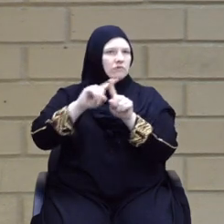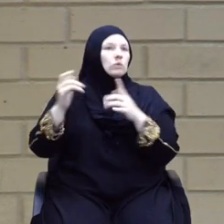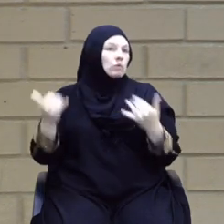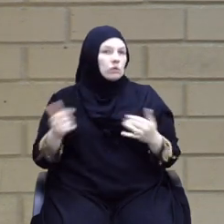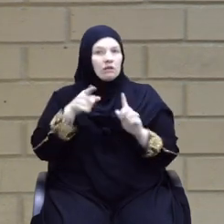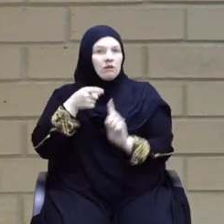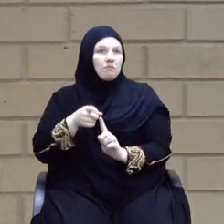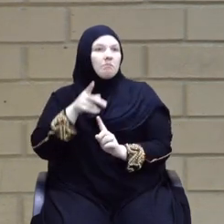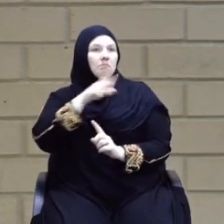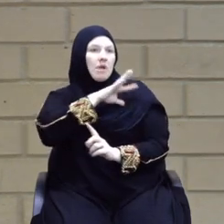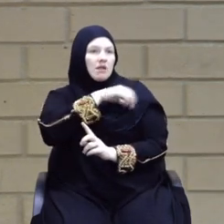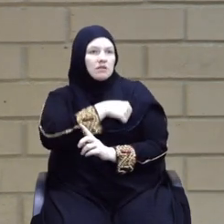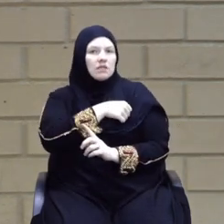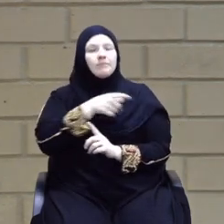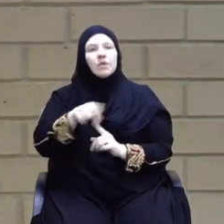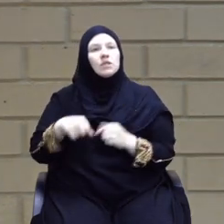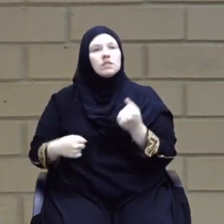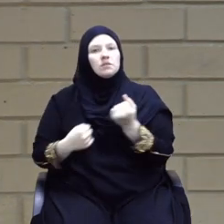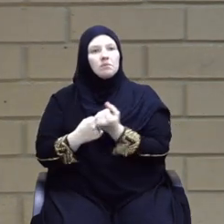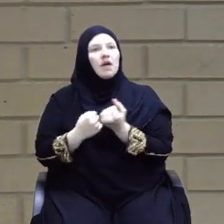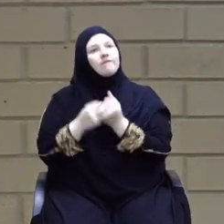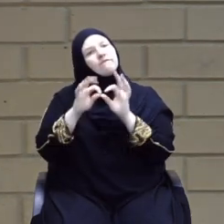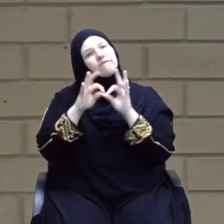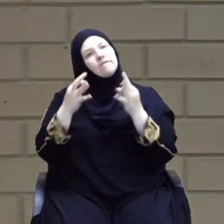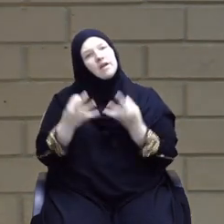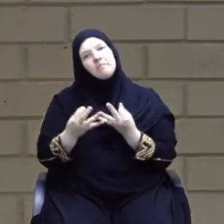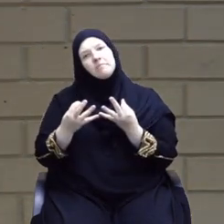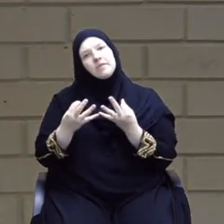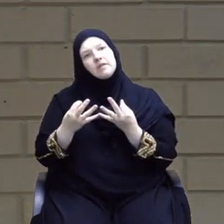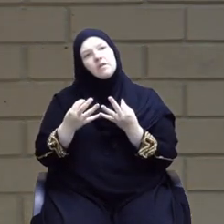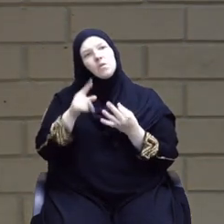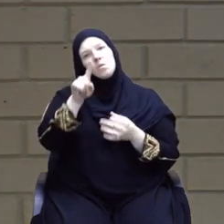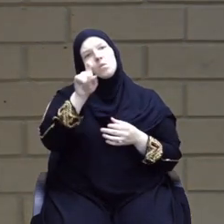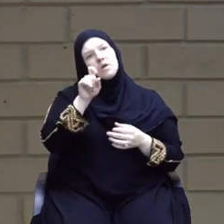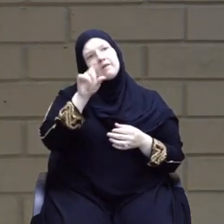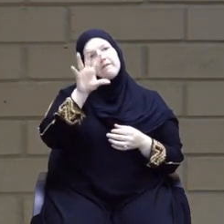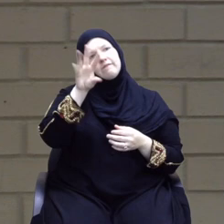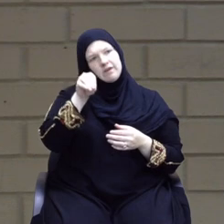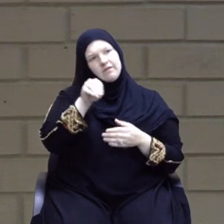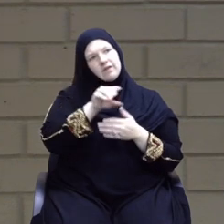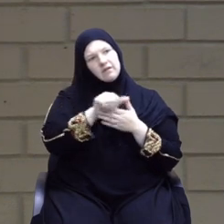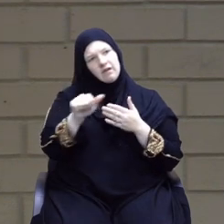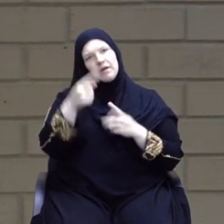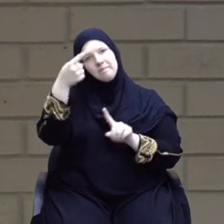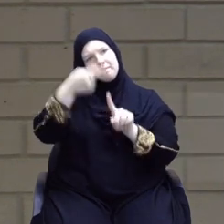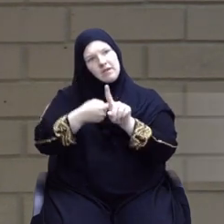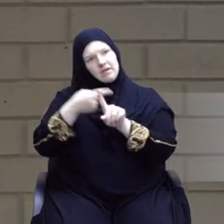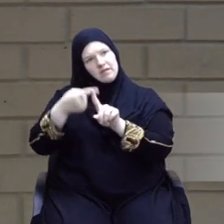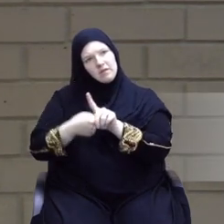the family sponsorship is $150 a month, $1,800 a year.